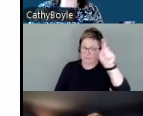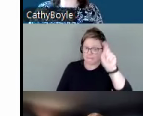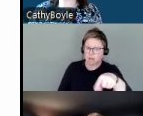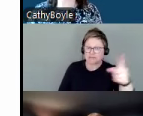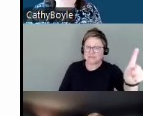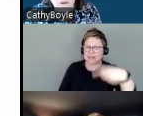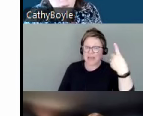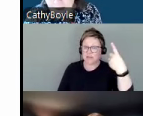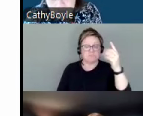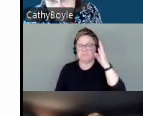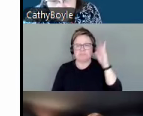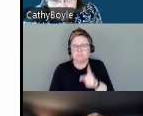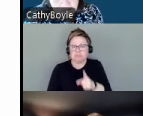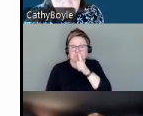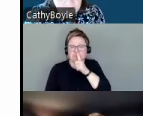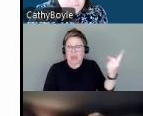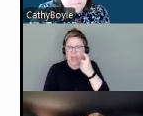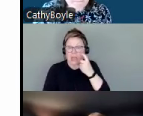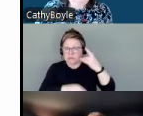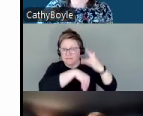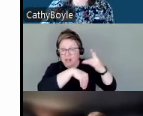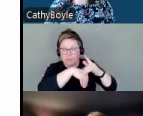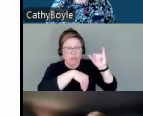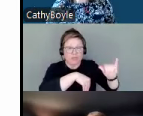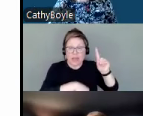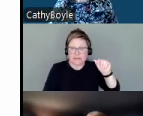ever consulting with you about the date.